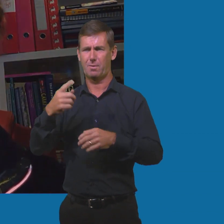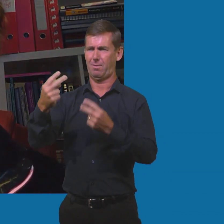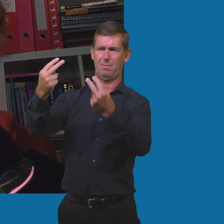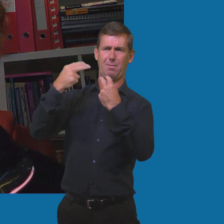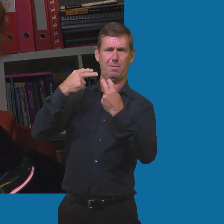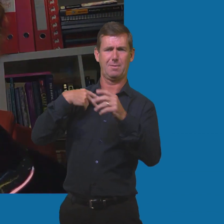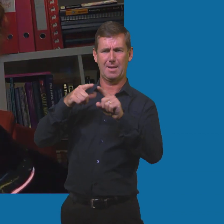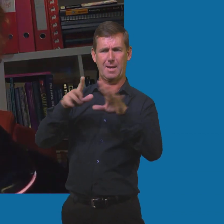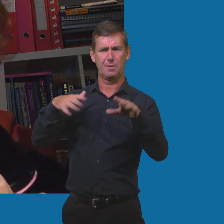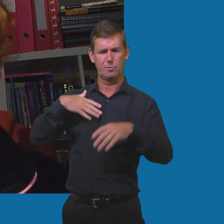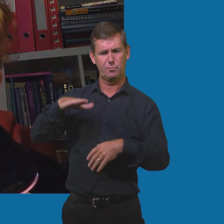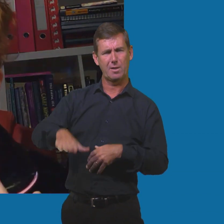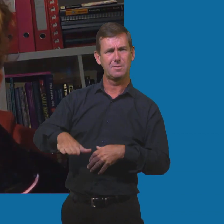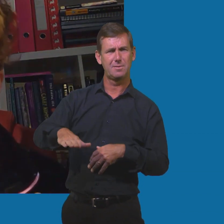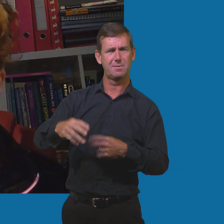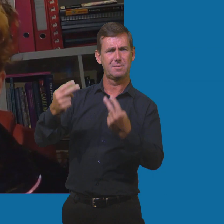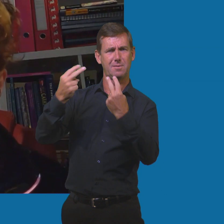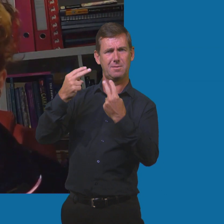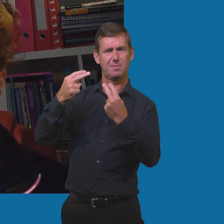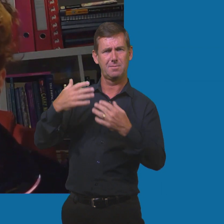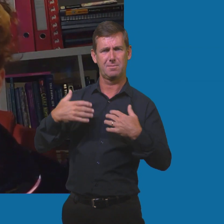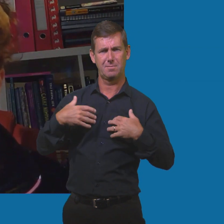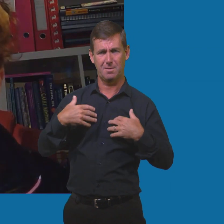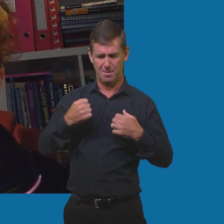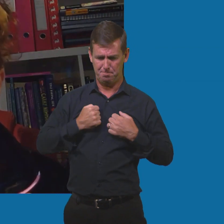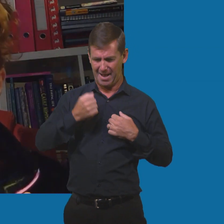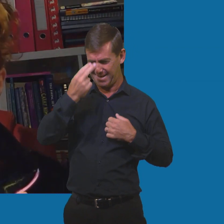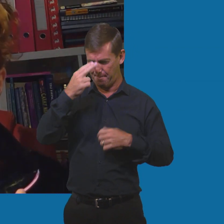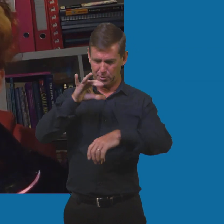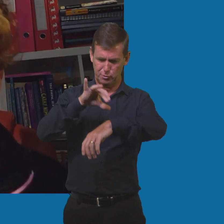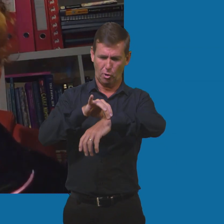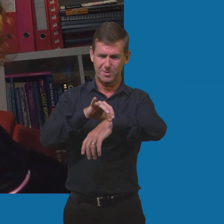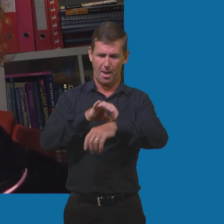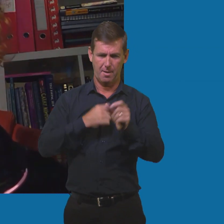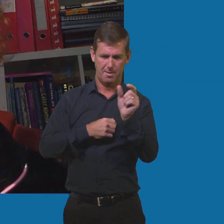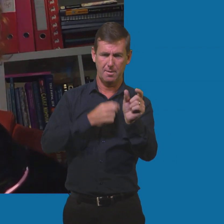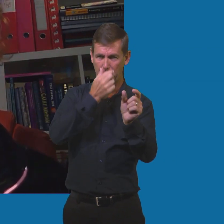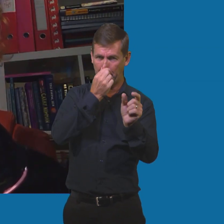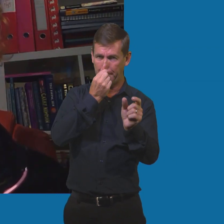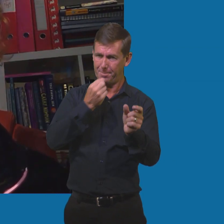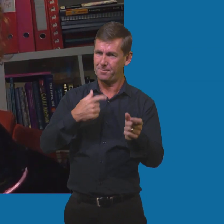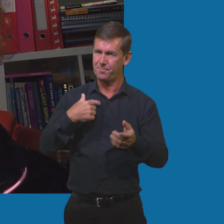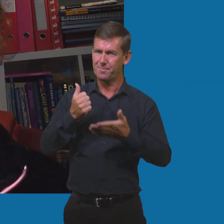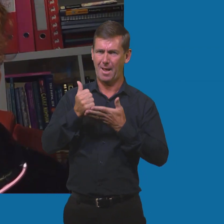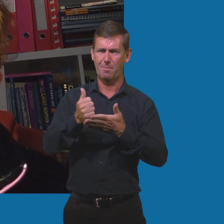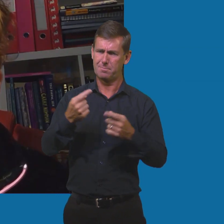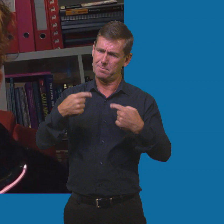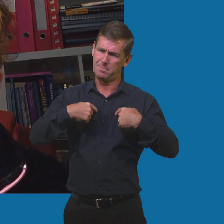though. I've got to be honest, having doctor in front of your name does help. And I think it's really important that I recognise that